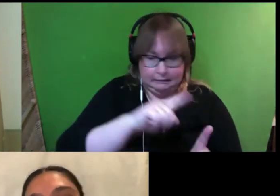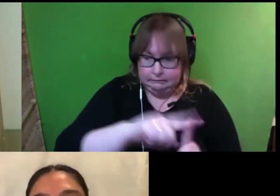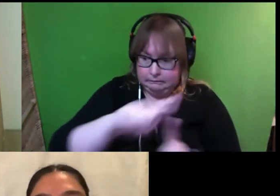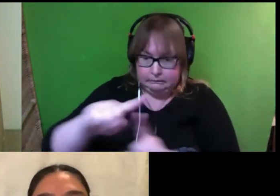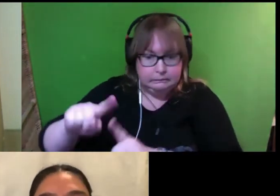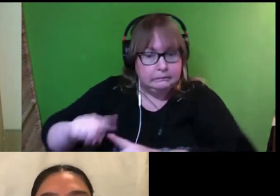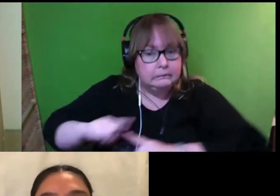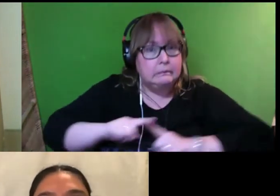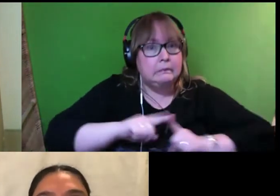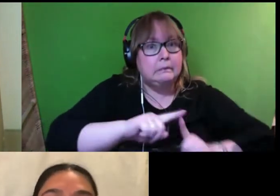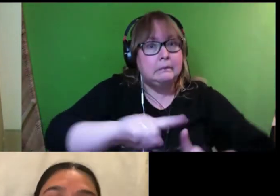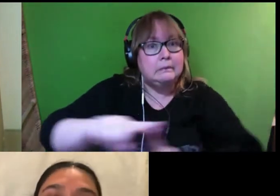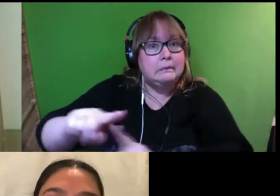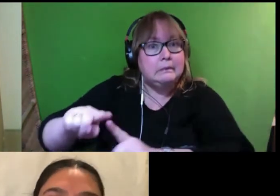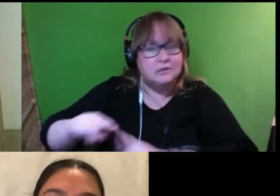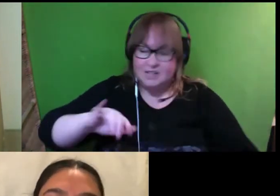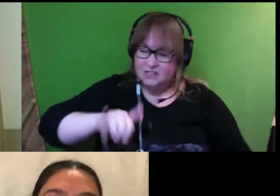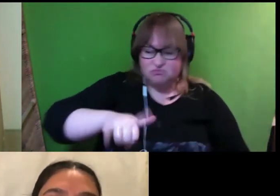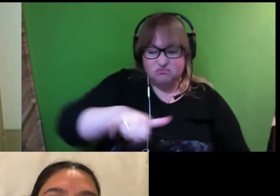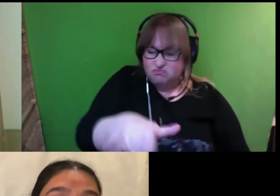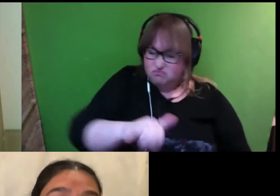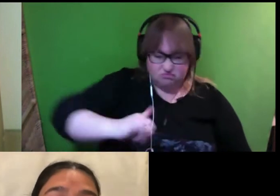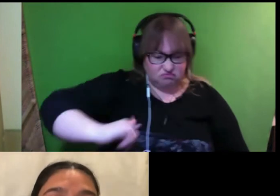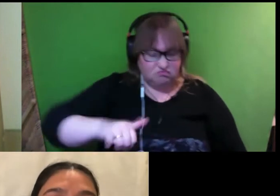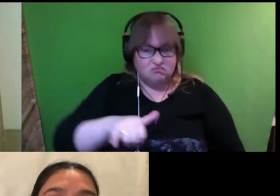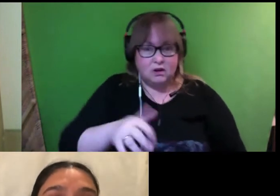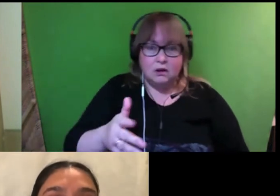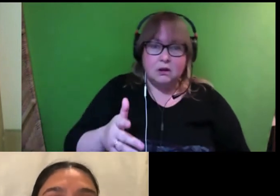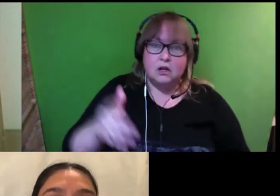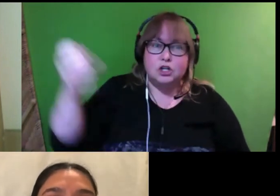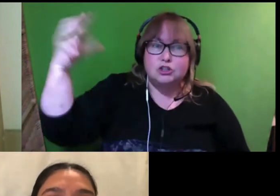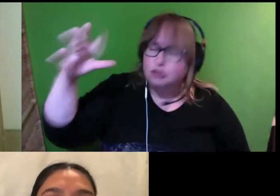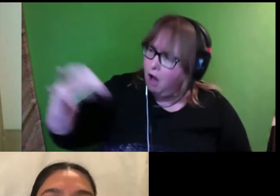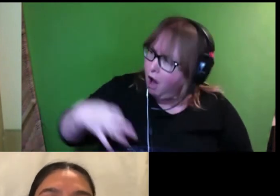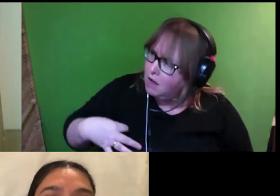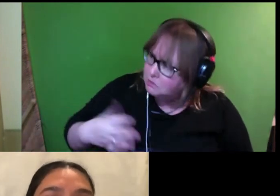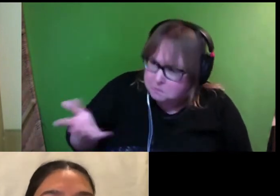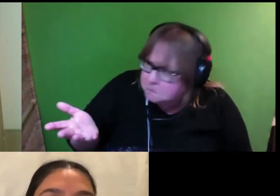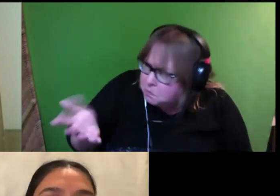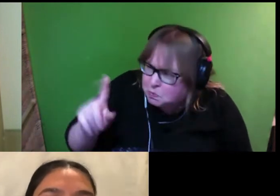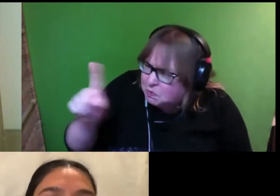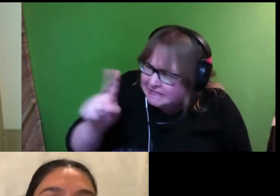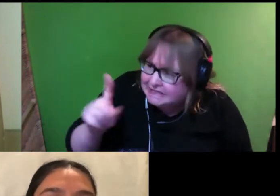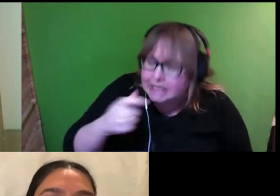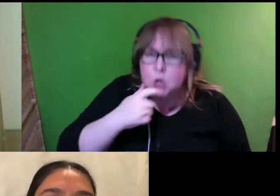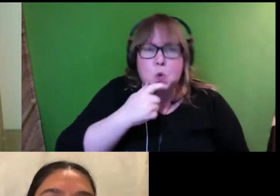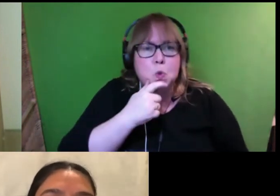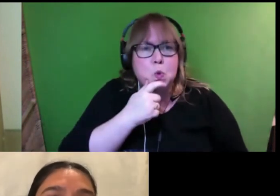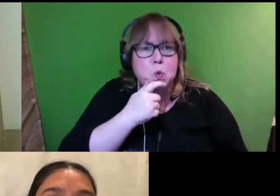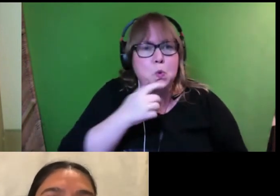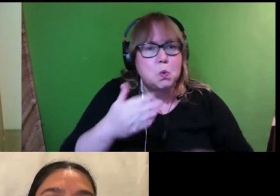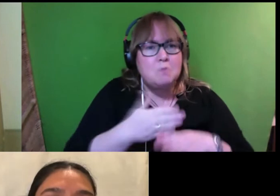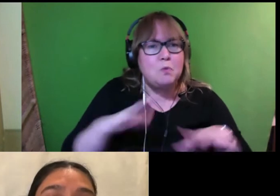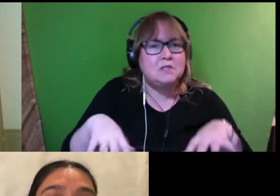I guess, I mean, Sunshine said, what does that signal to? And before we started this call, we were having a